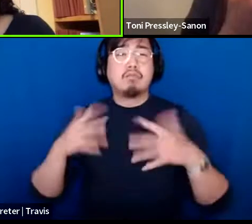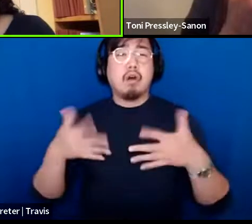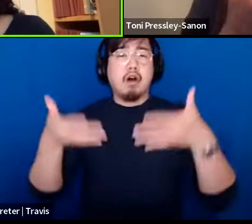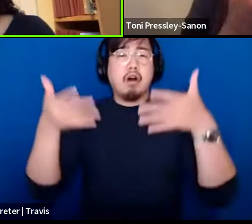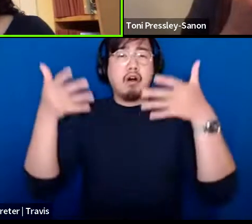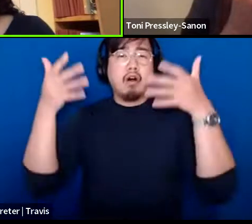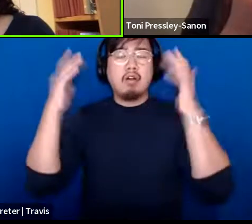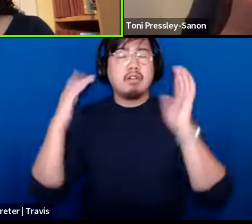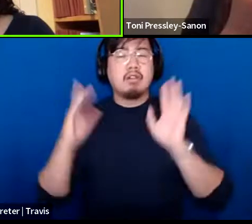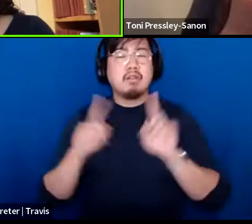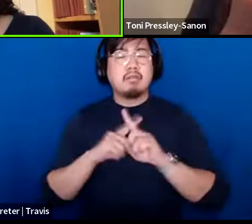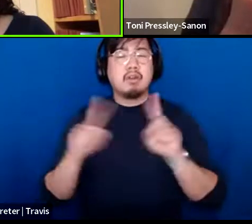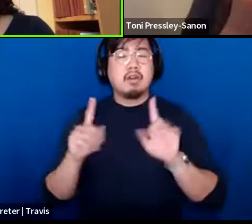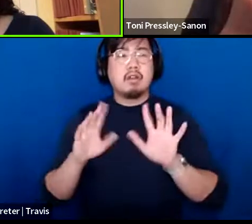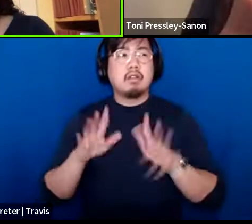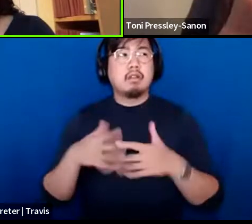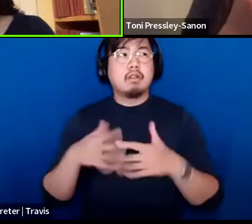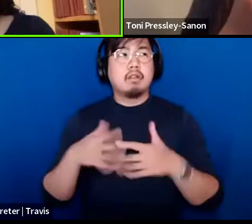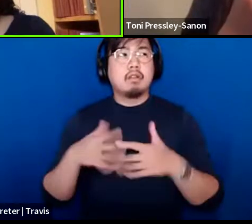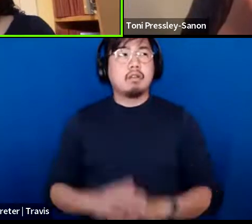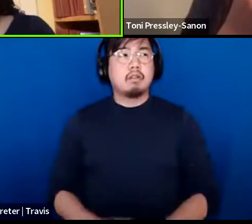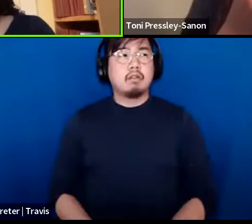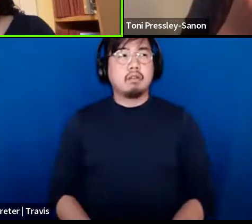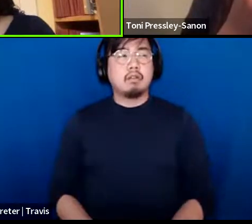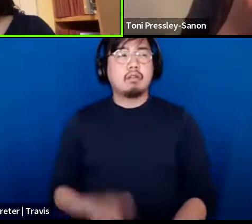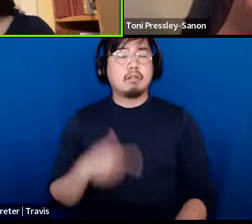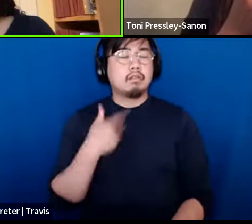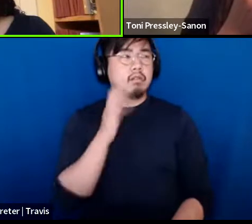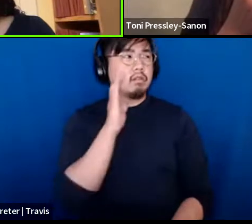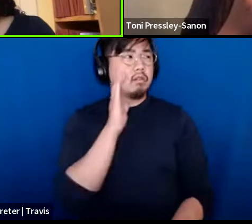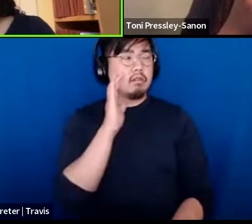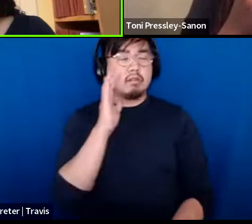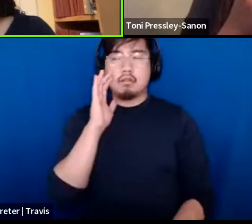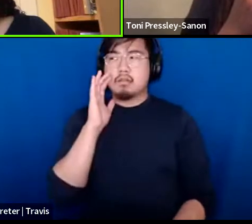the capacity to turn towards it. Mm-hmm. And